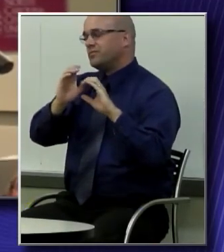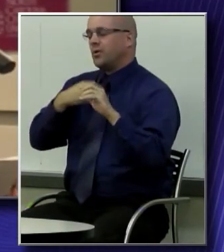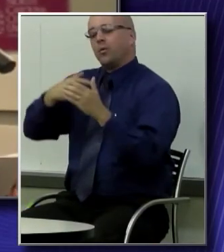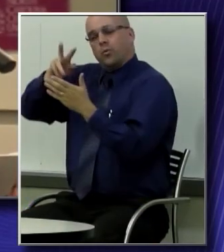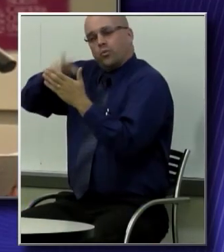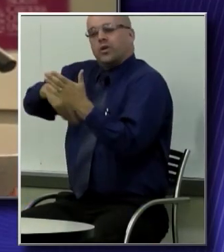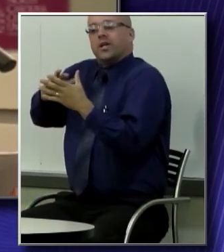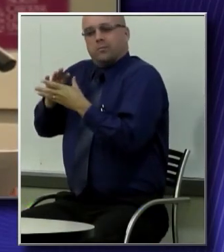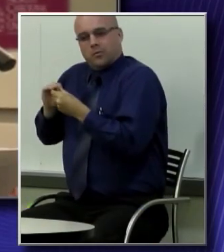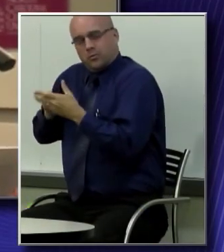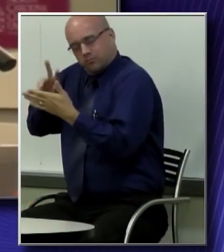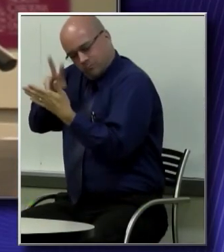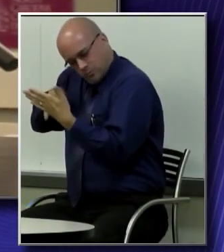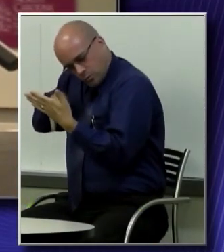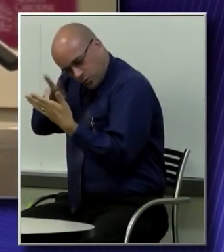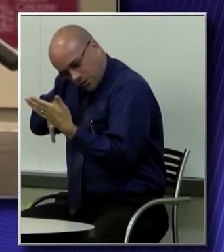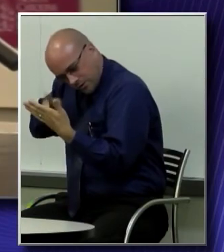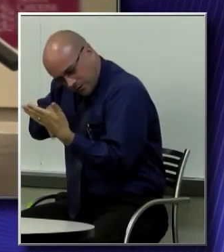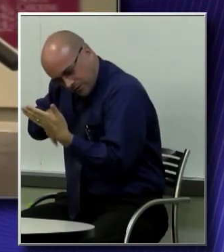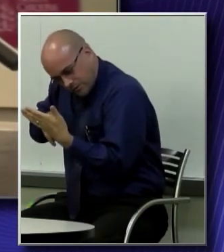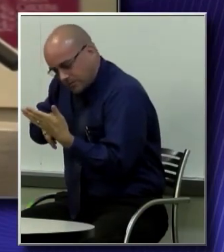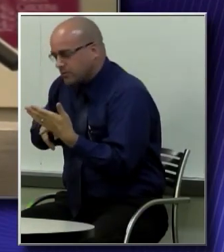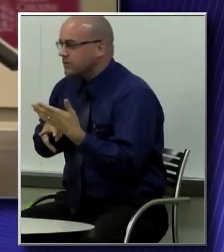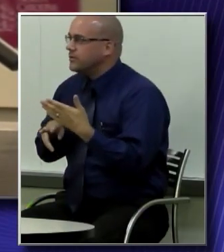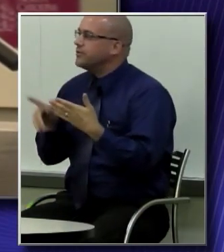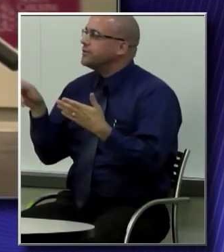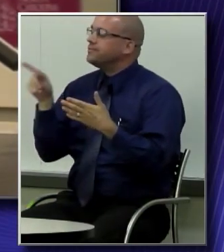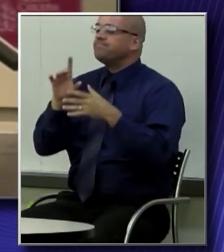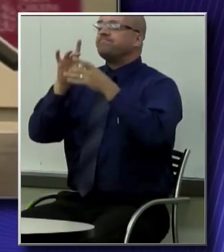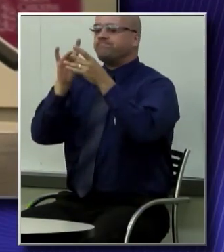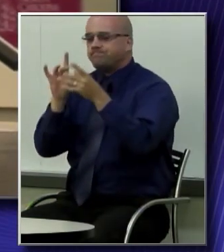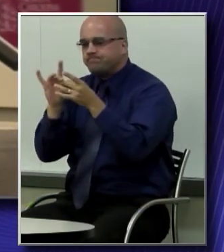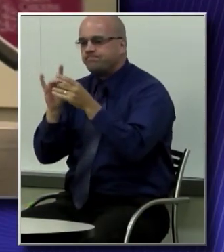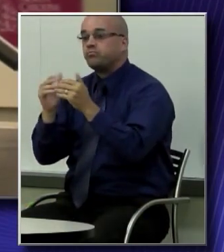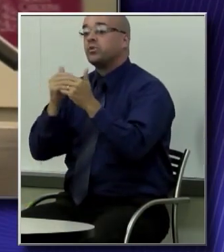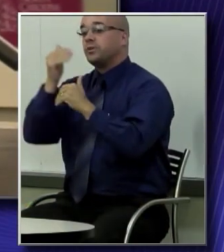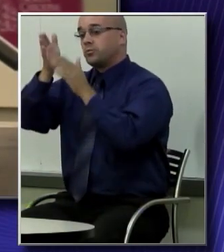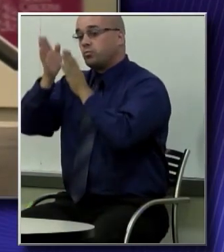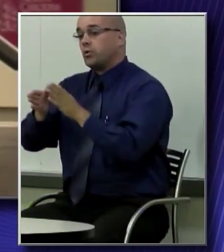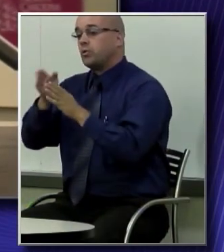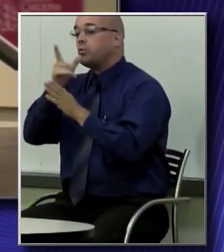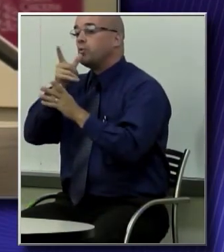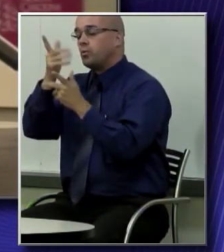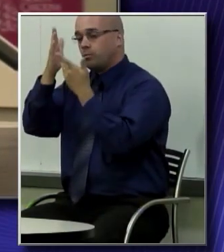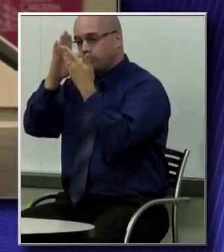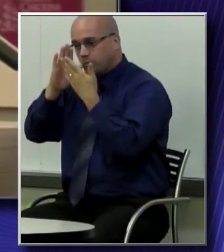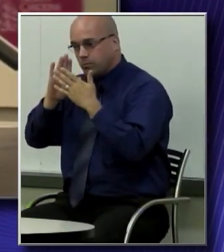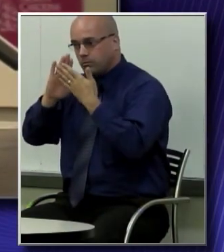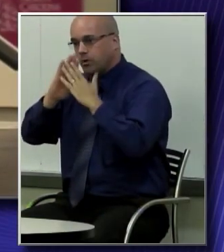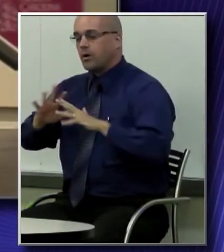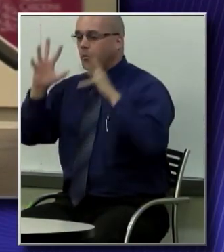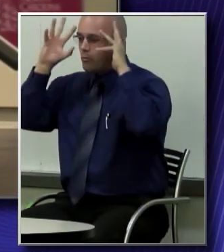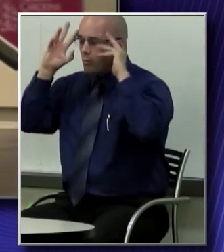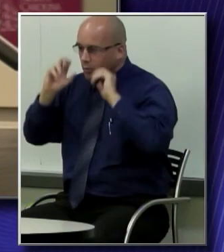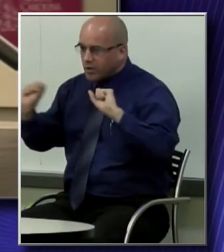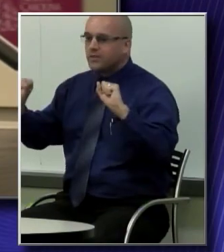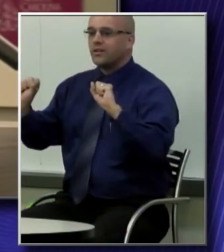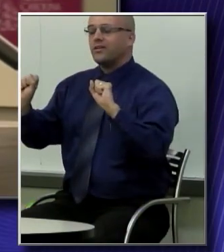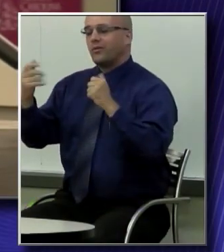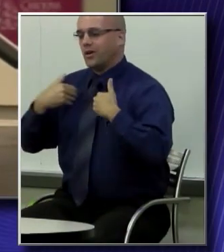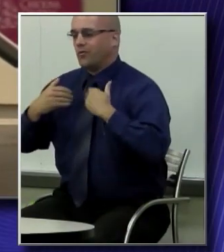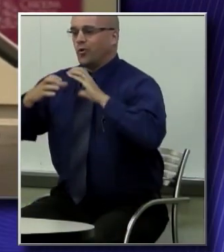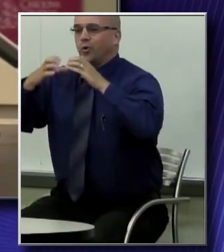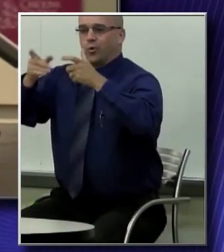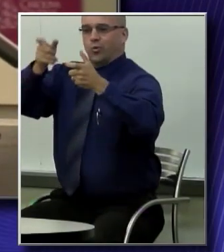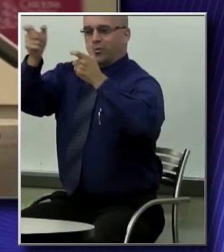remarks. The next individual who becomes president will have to work with kind of a motley group of